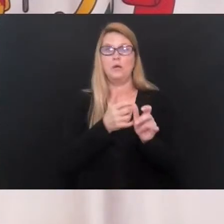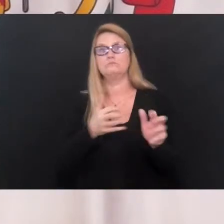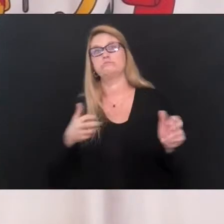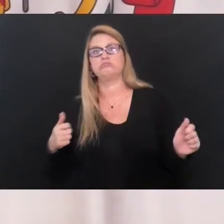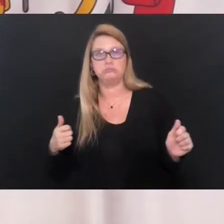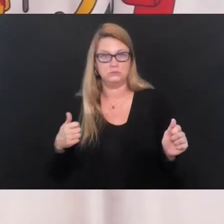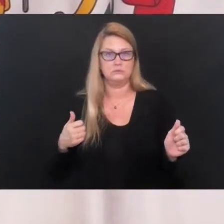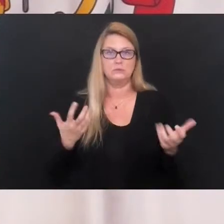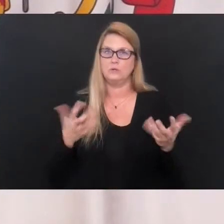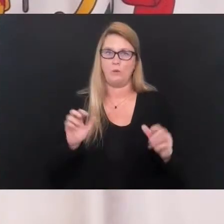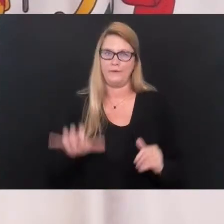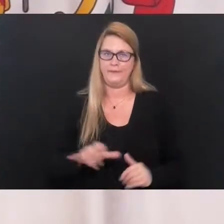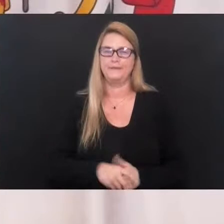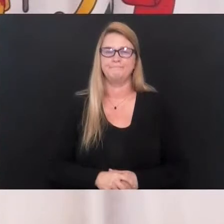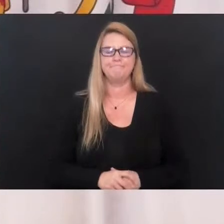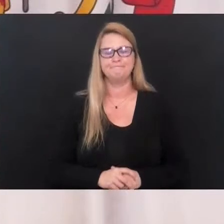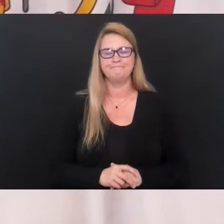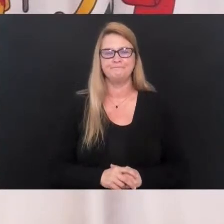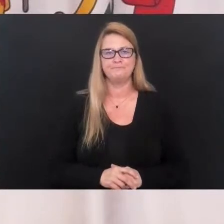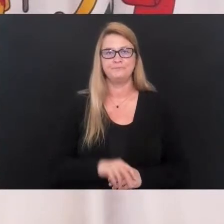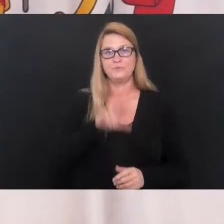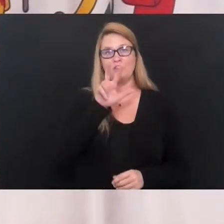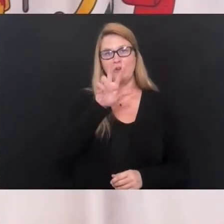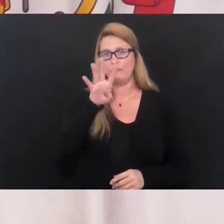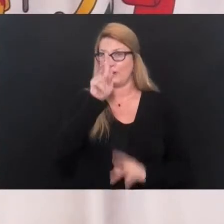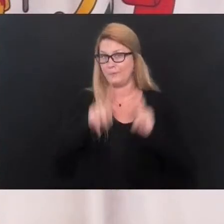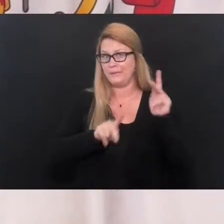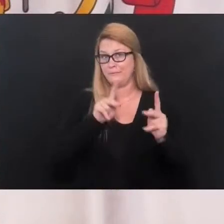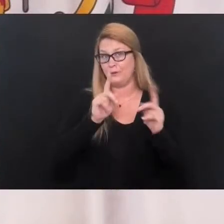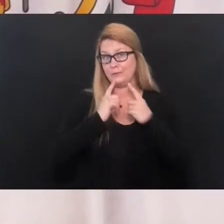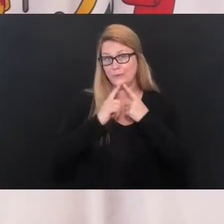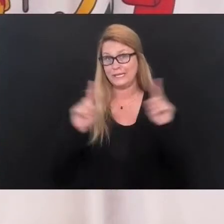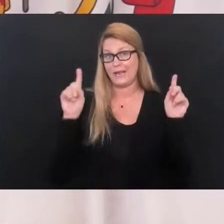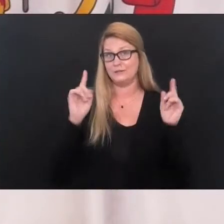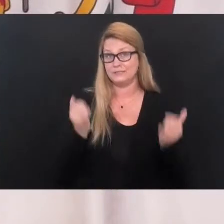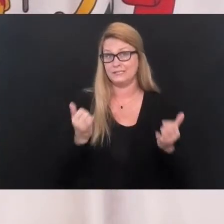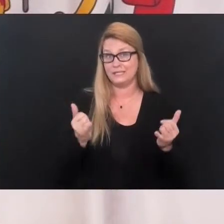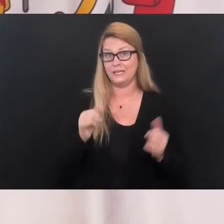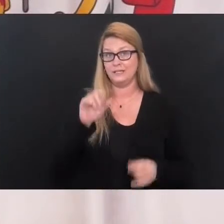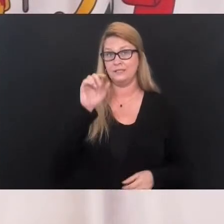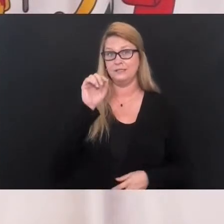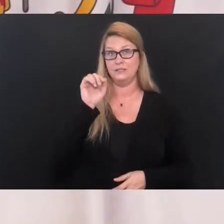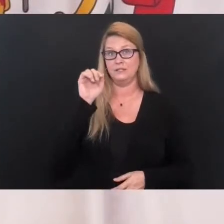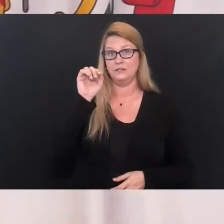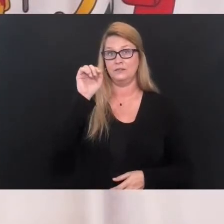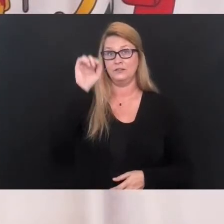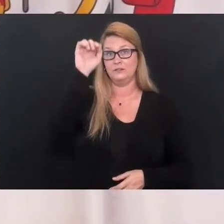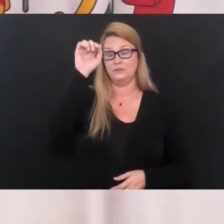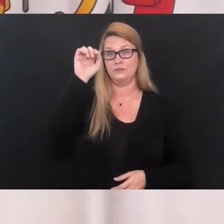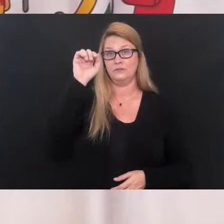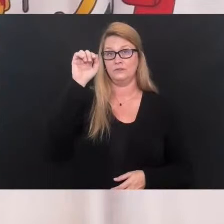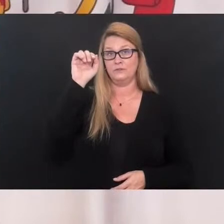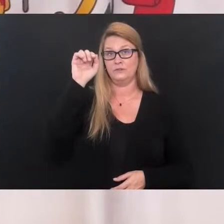got to be careful. 34 people today. Our